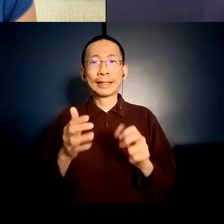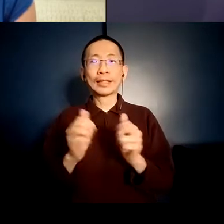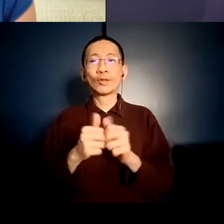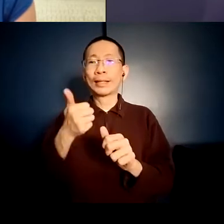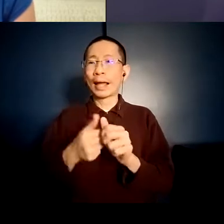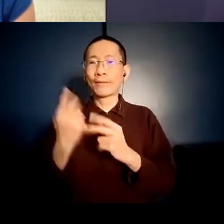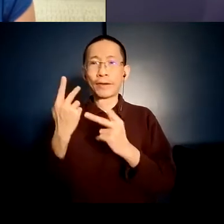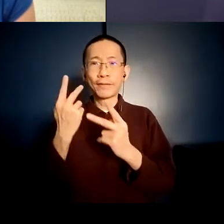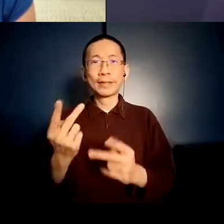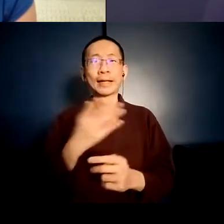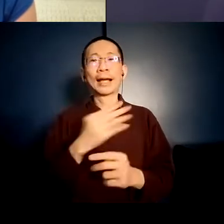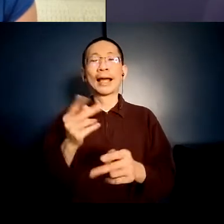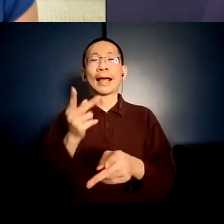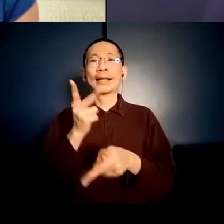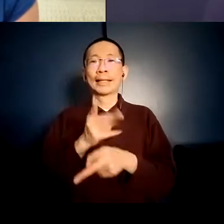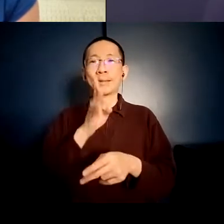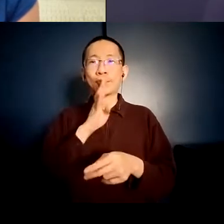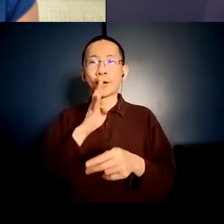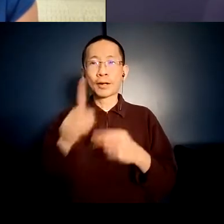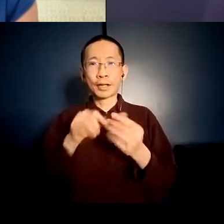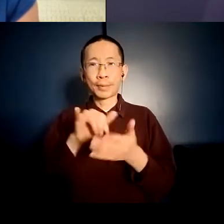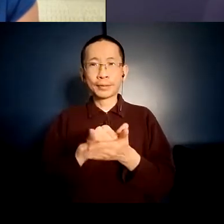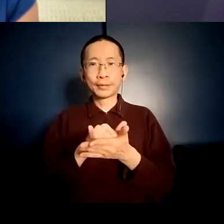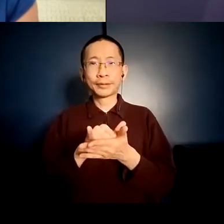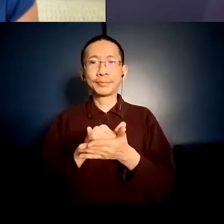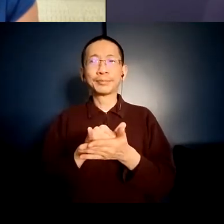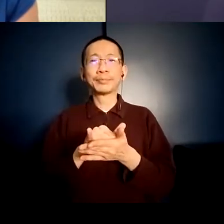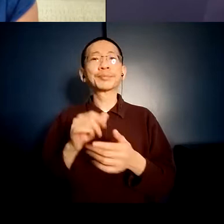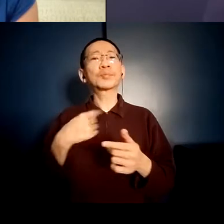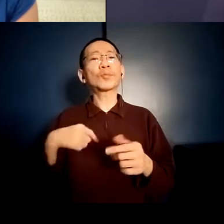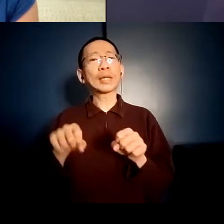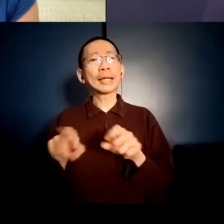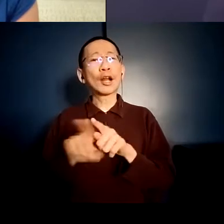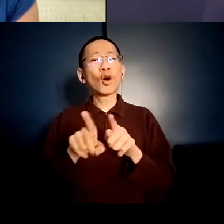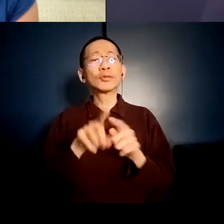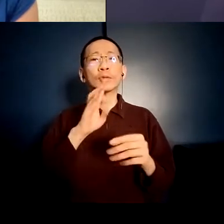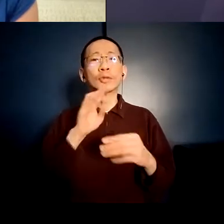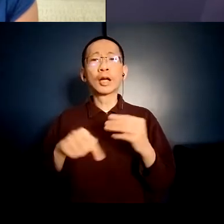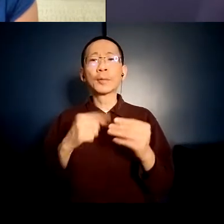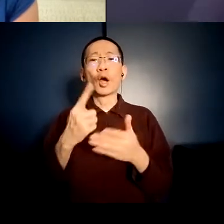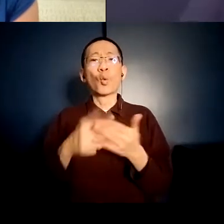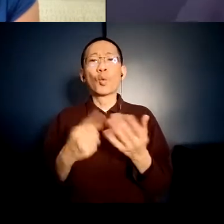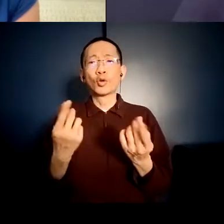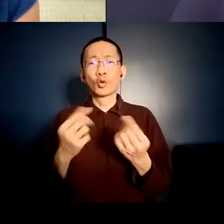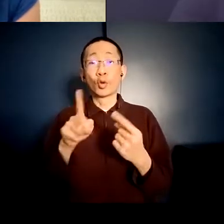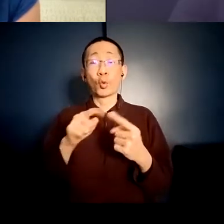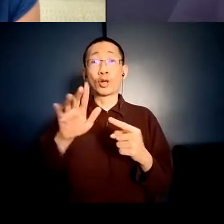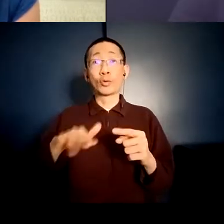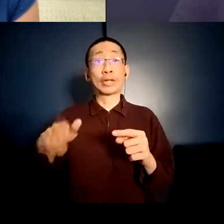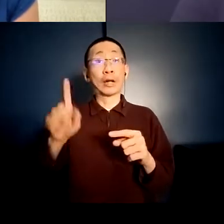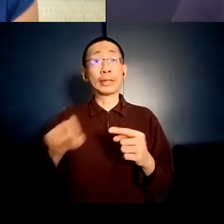visit and keep talking about this. And we can also talk about what to do when your child needs a